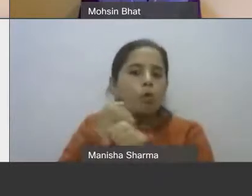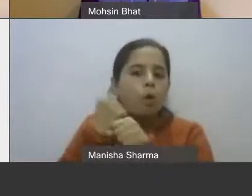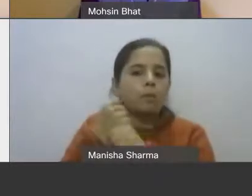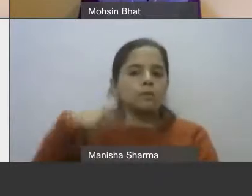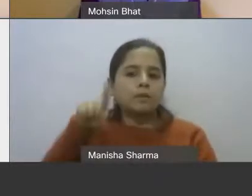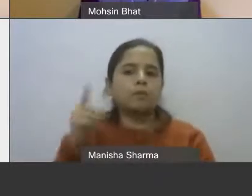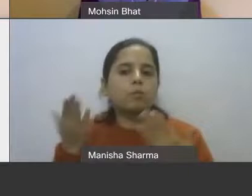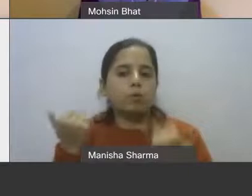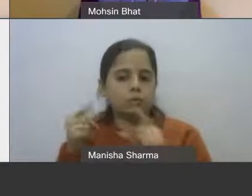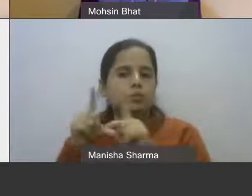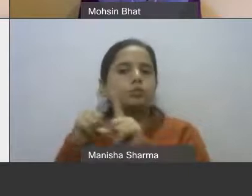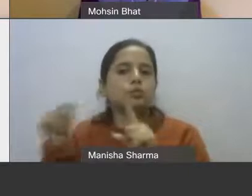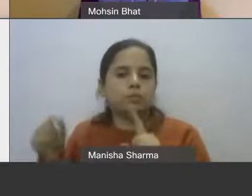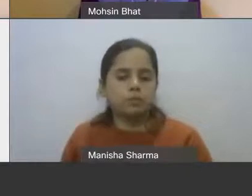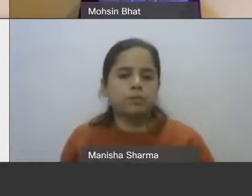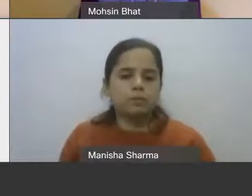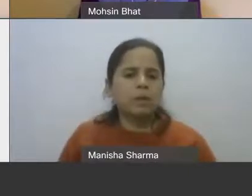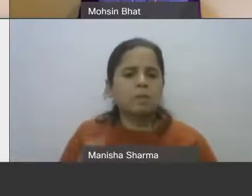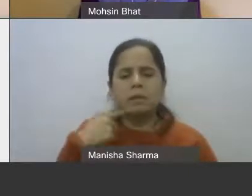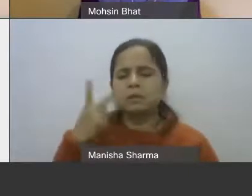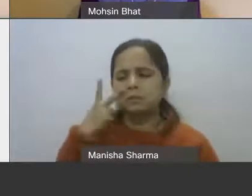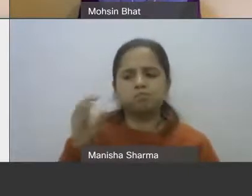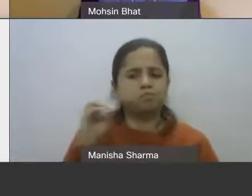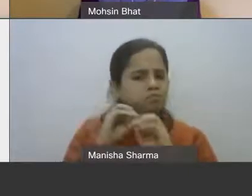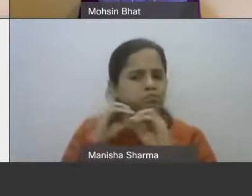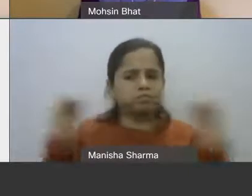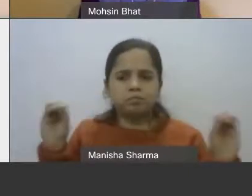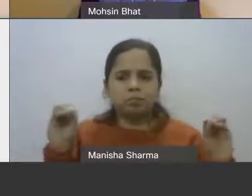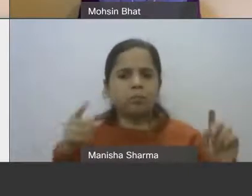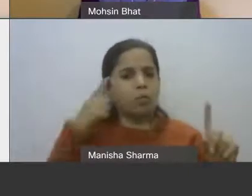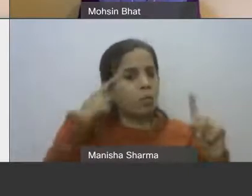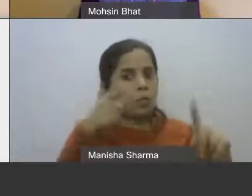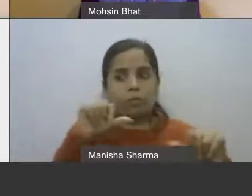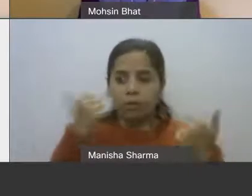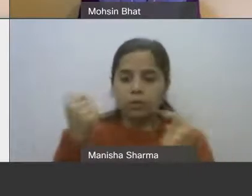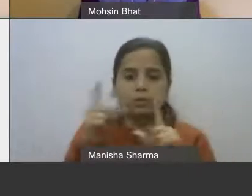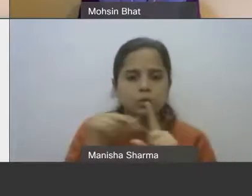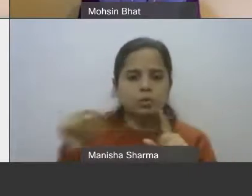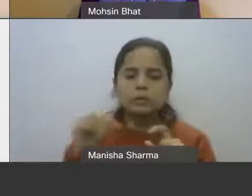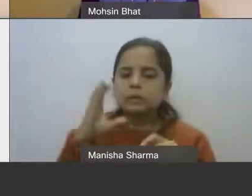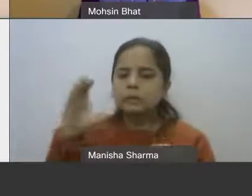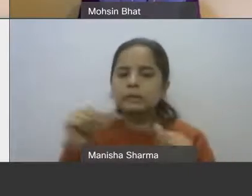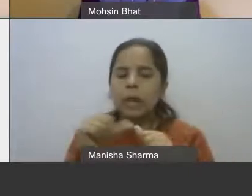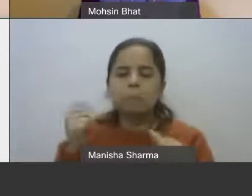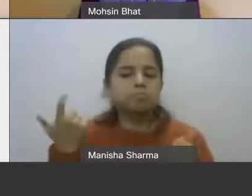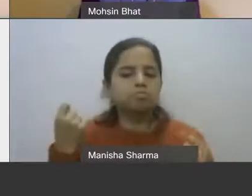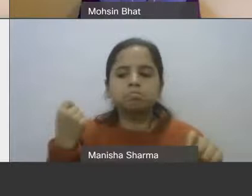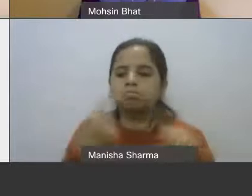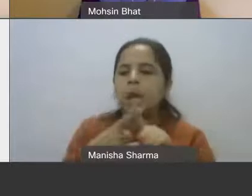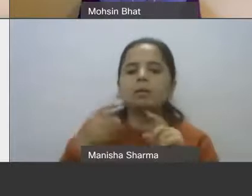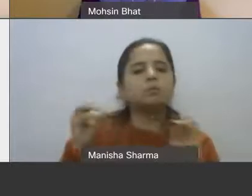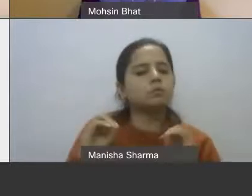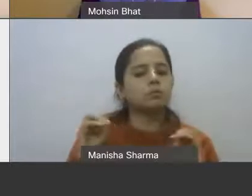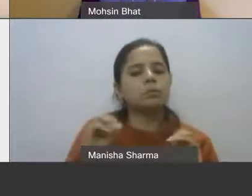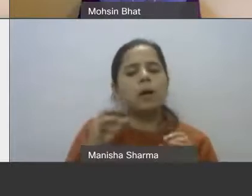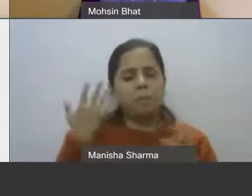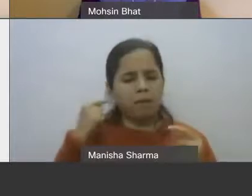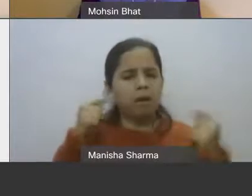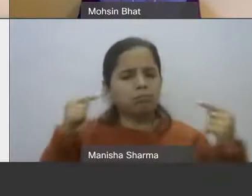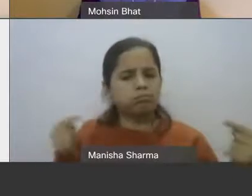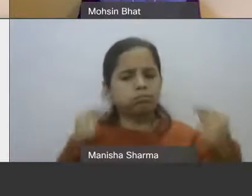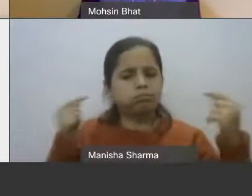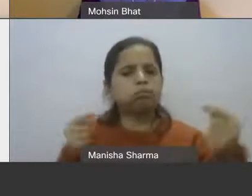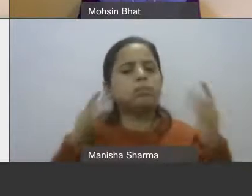project, and we see that none of these objectives are fulfilled when it comes to the CAA. So one of the arguments which